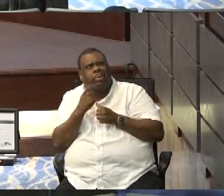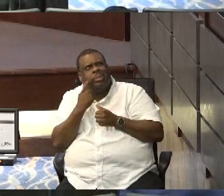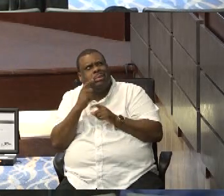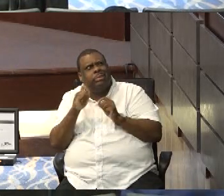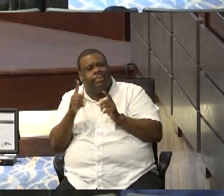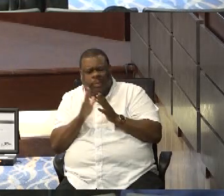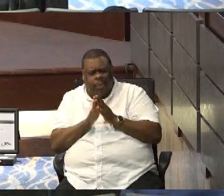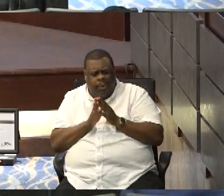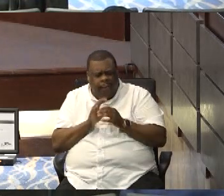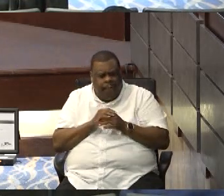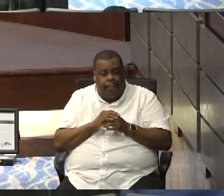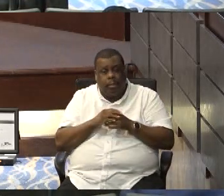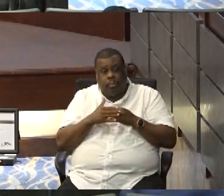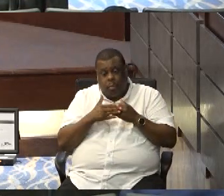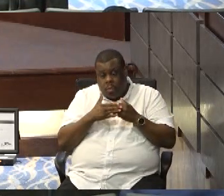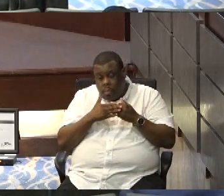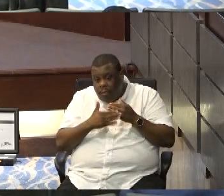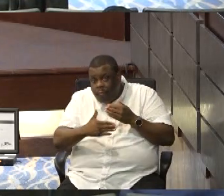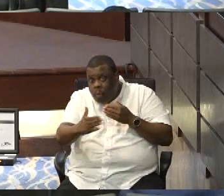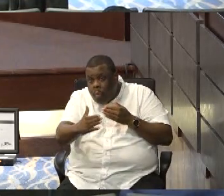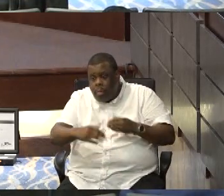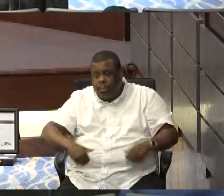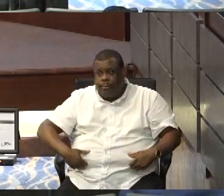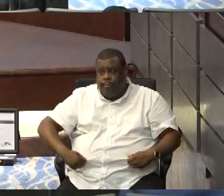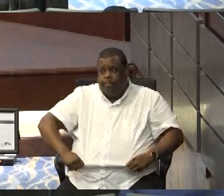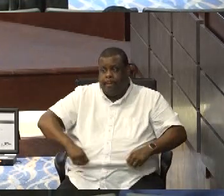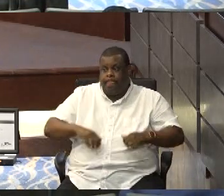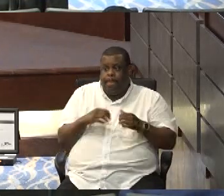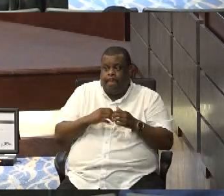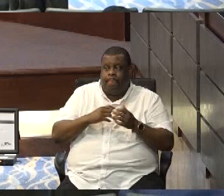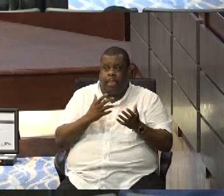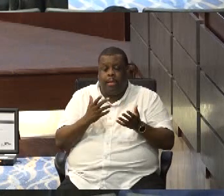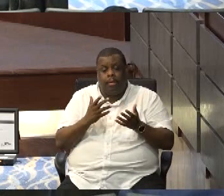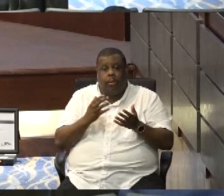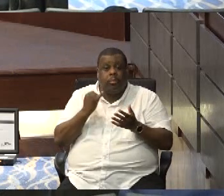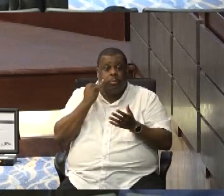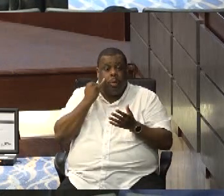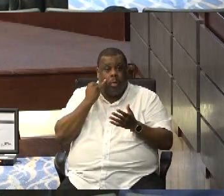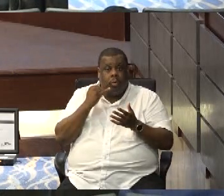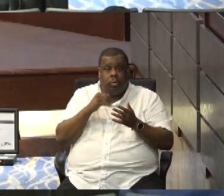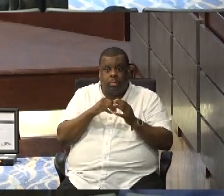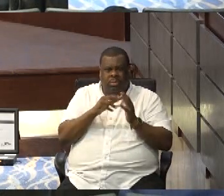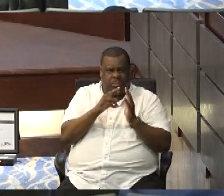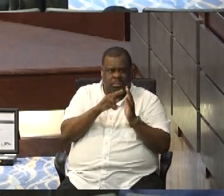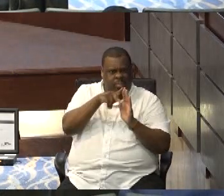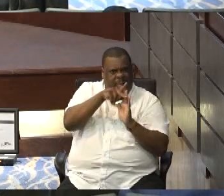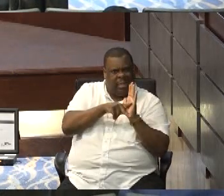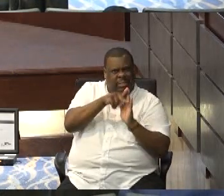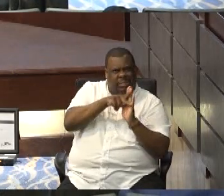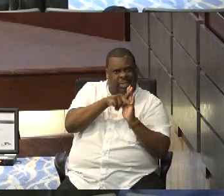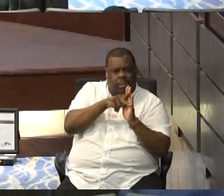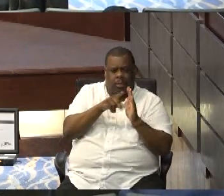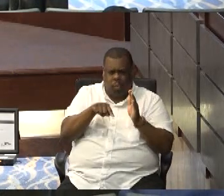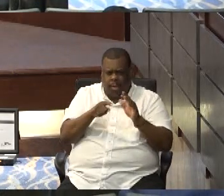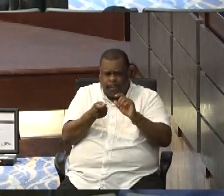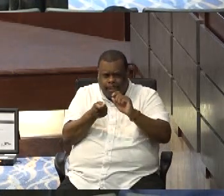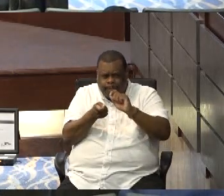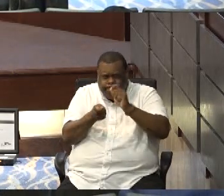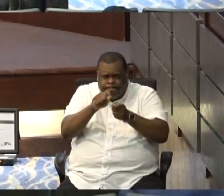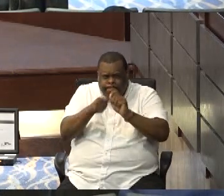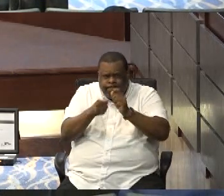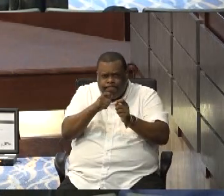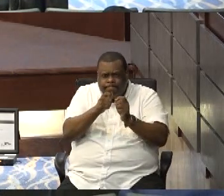And, you know, moving forward in that, if we change the way the policy is set, that's just smarter decisions. It